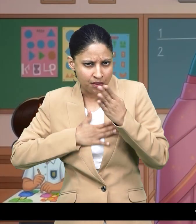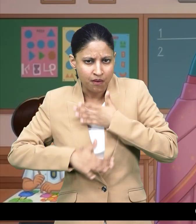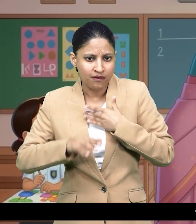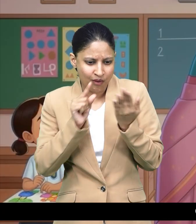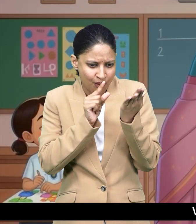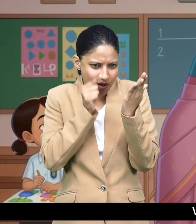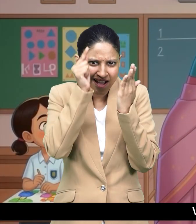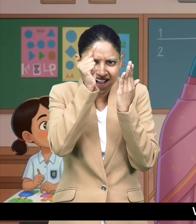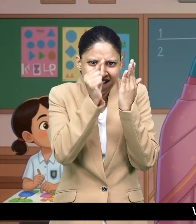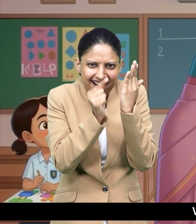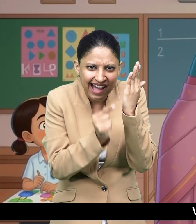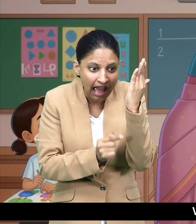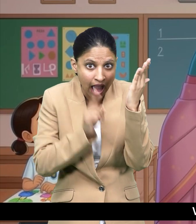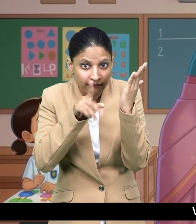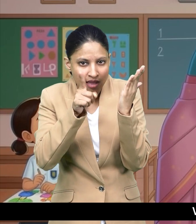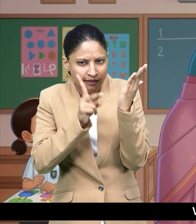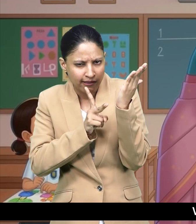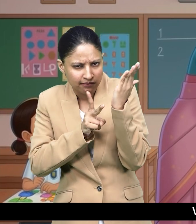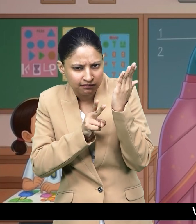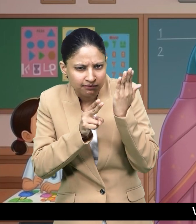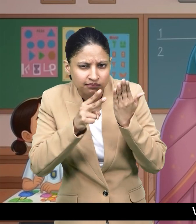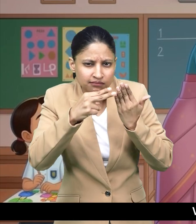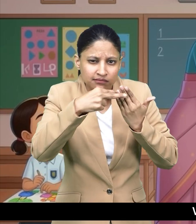dotted lines while the paper is folded,